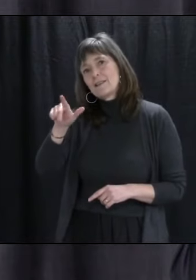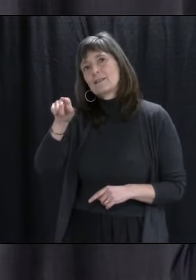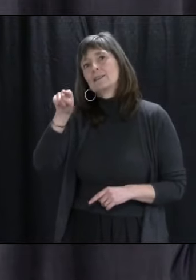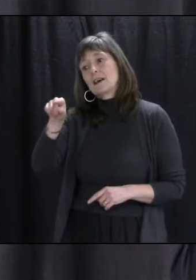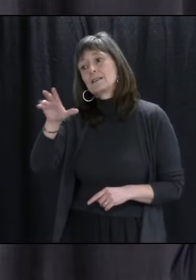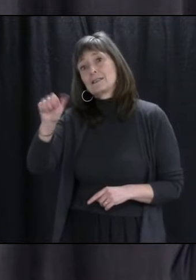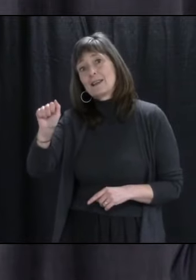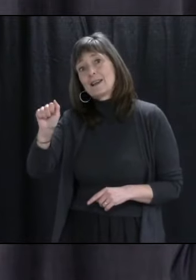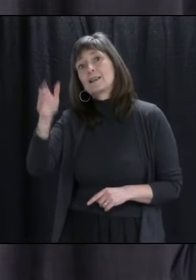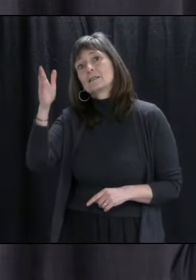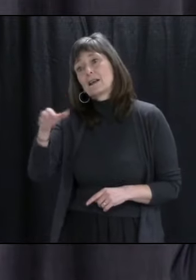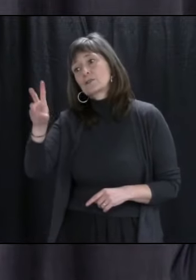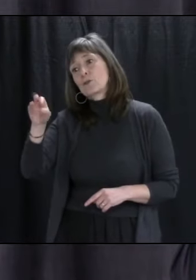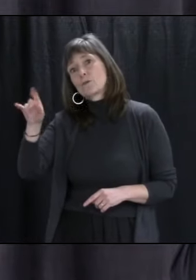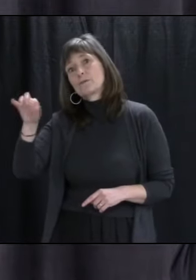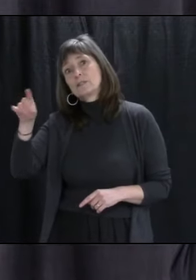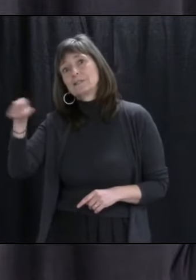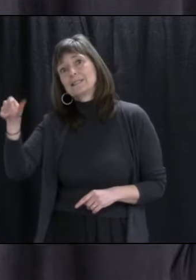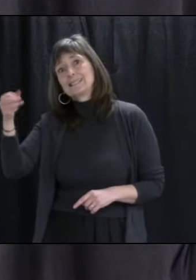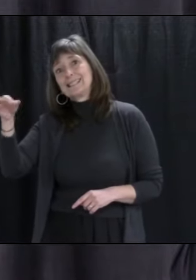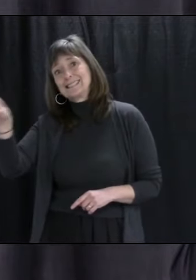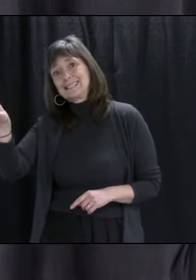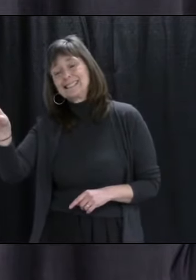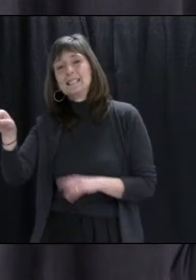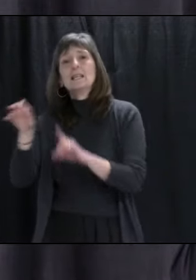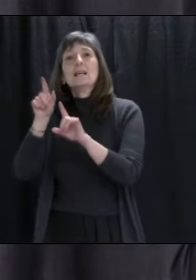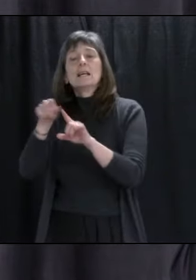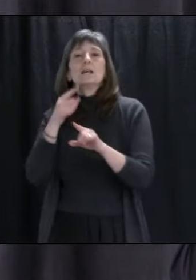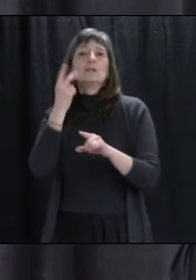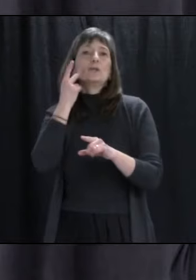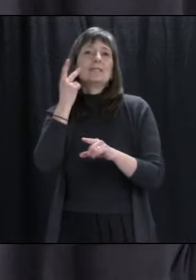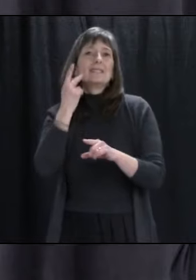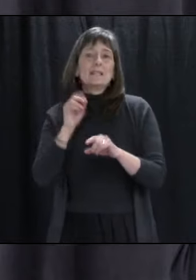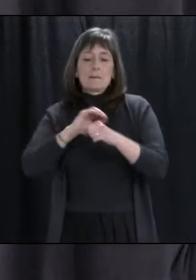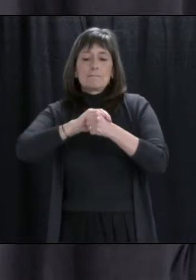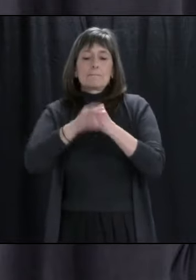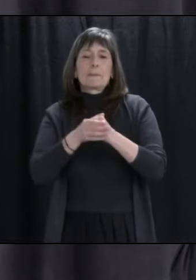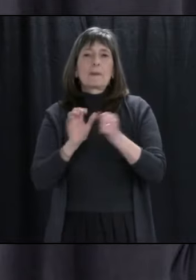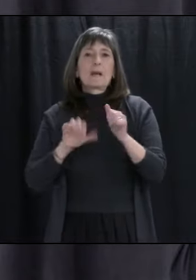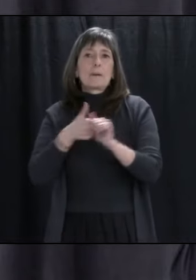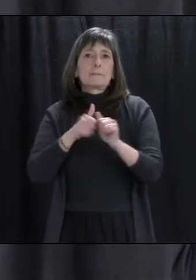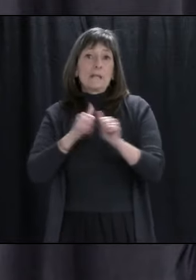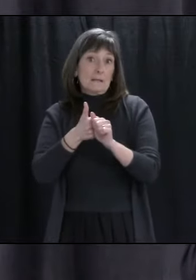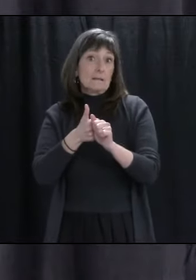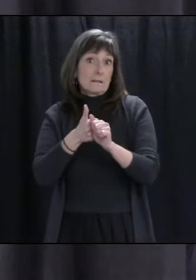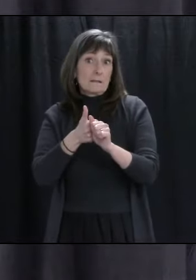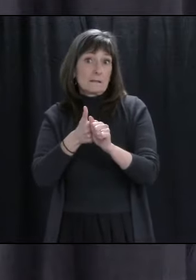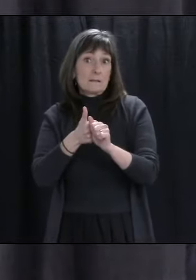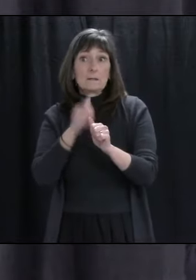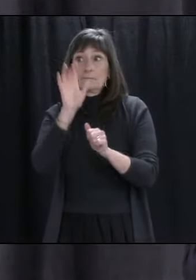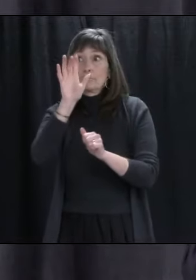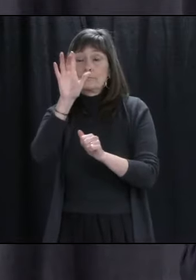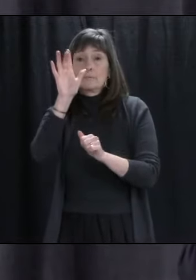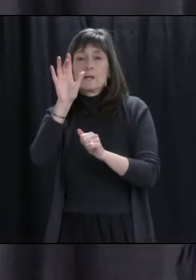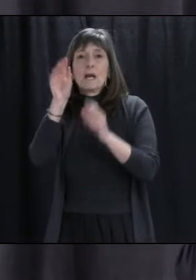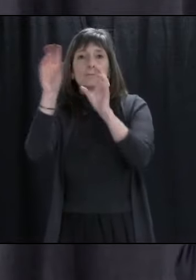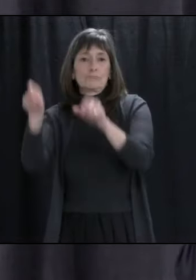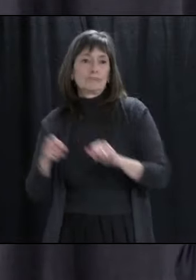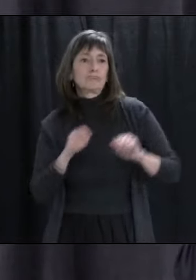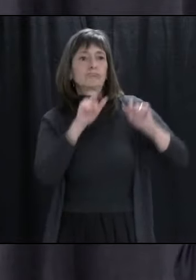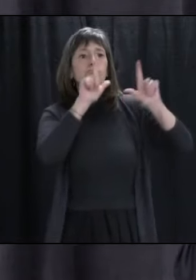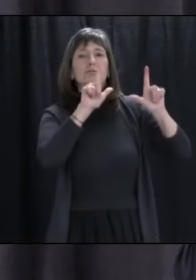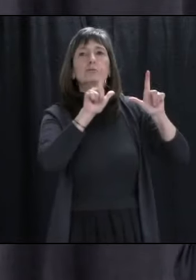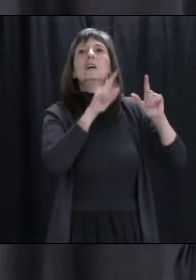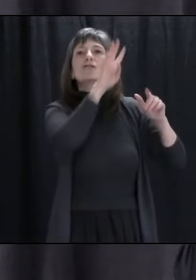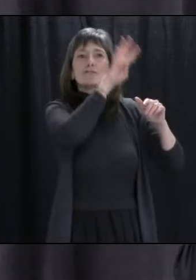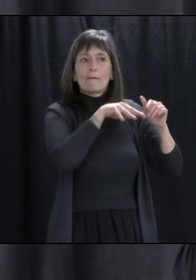gov.nl.ca/COVID-19. So just click on the pandemic update button, and it will direct you to a new dashboard, and you'll see graphs,